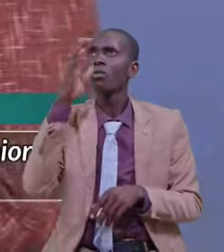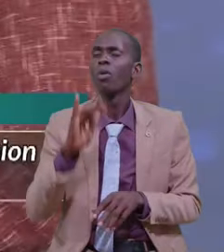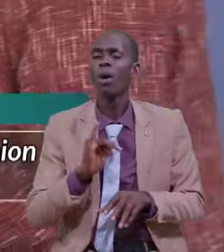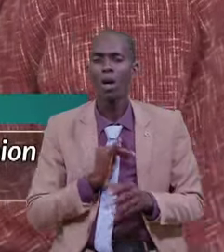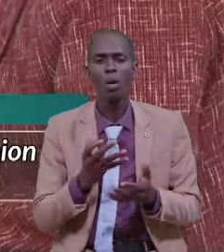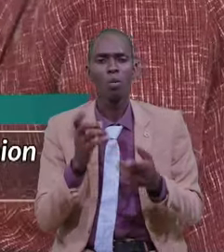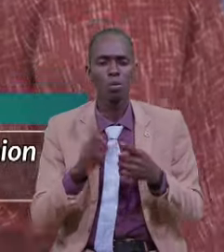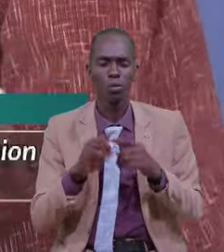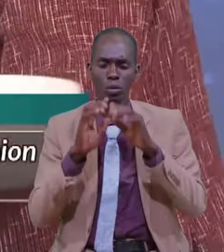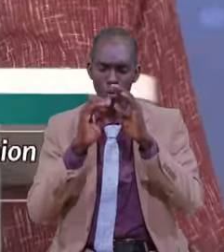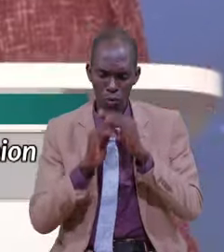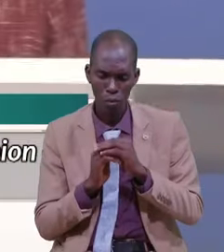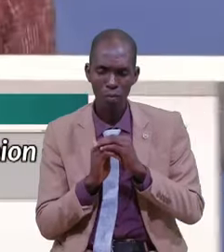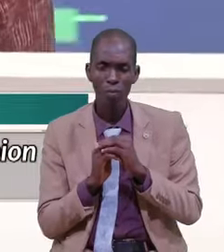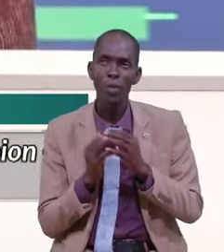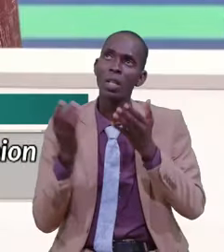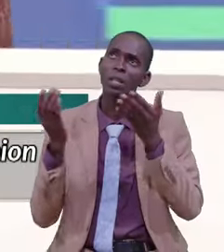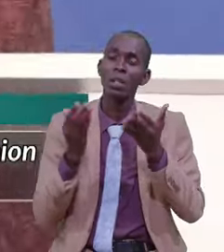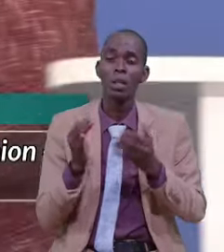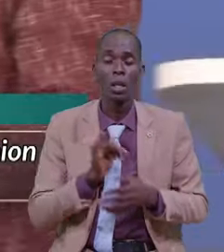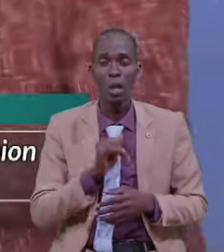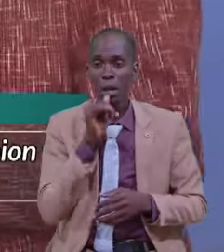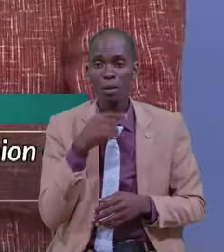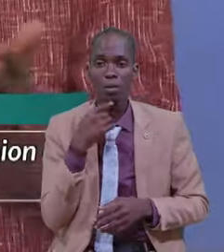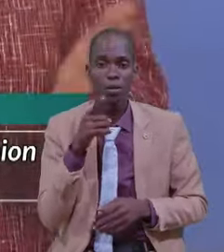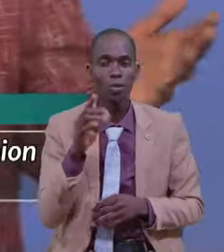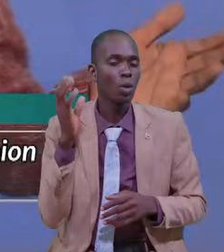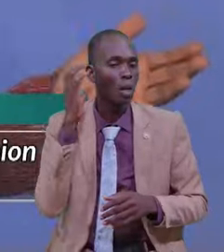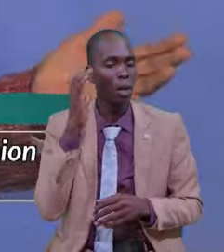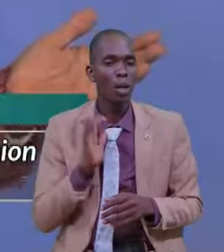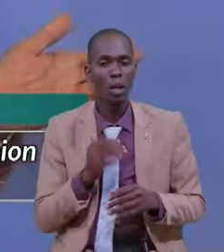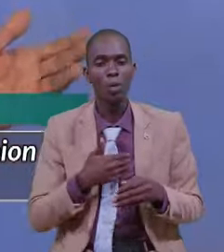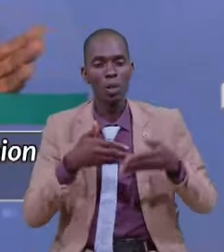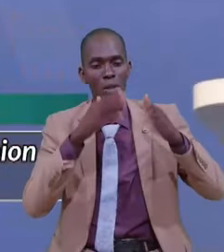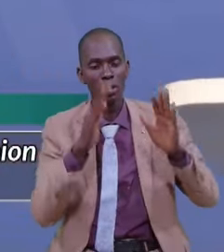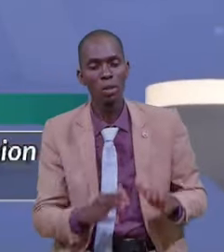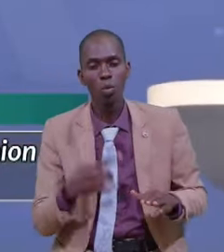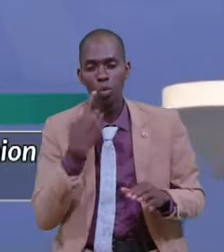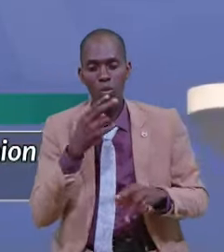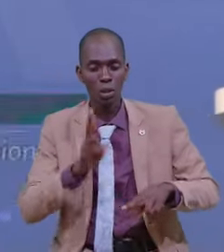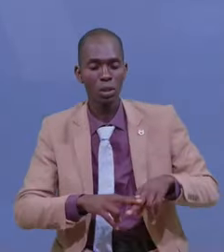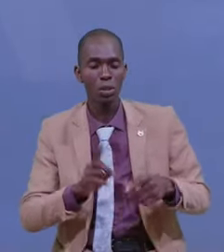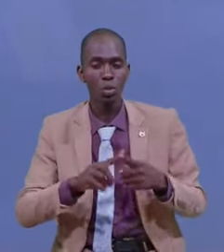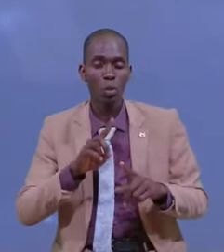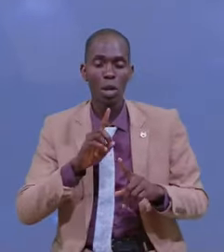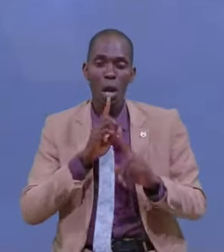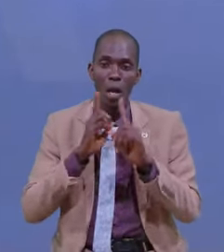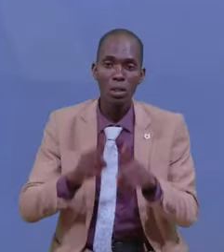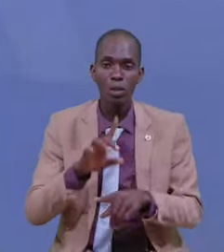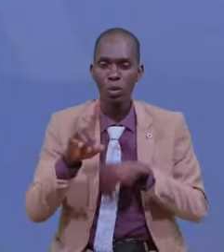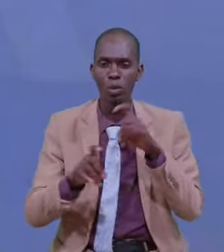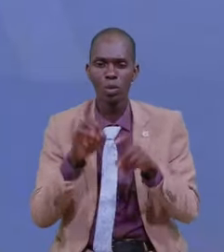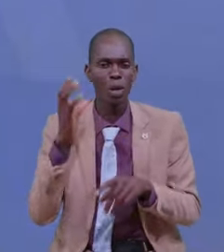And I'm telling you, you heard our panelists, those who answered questions, you had their